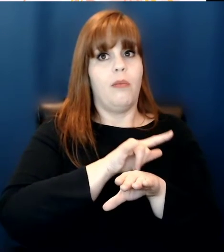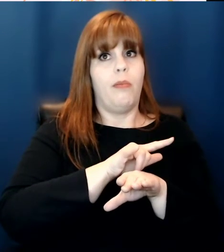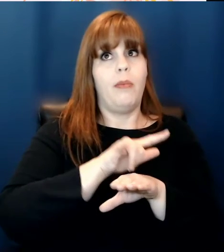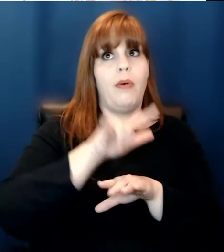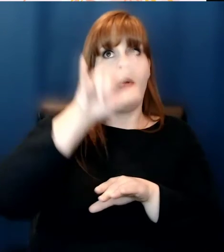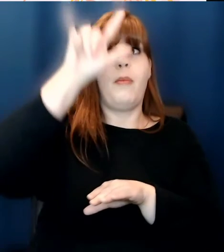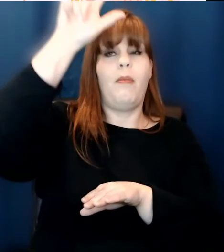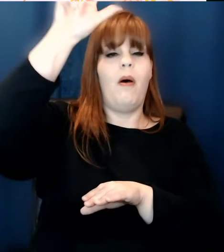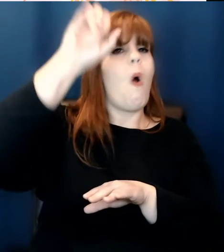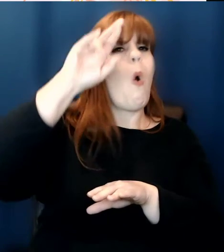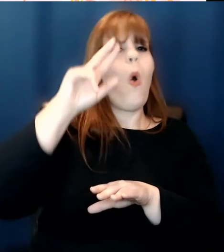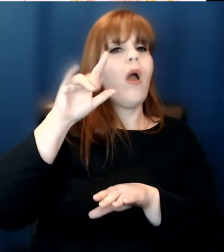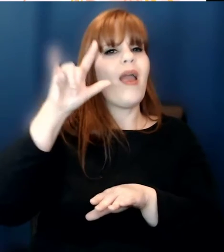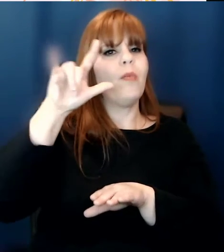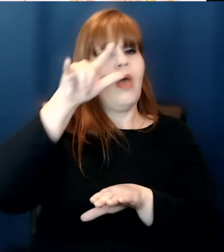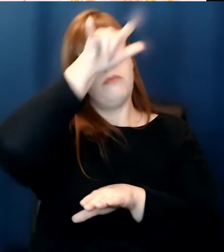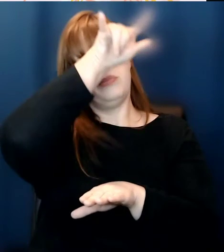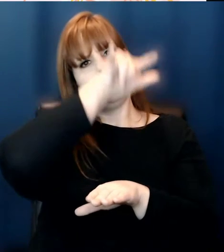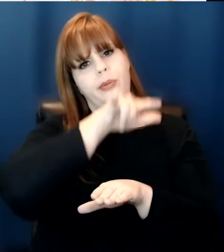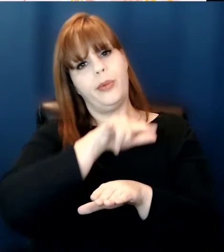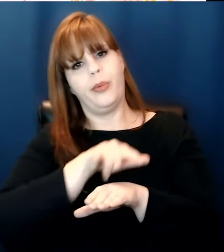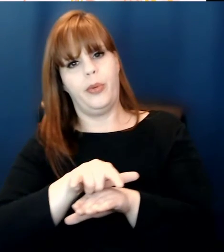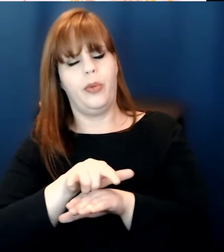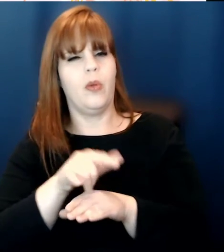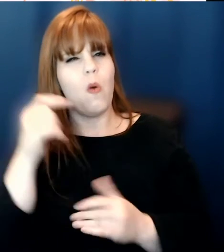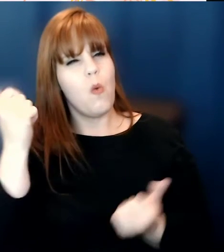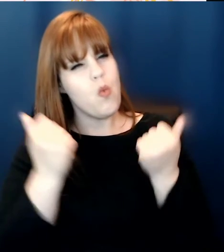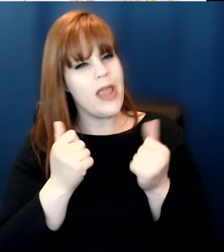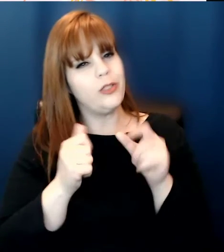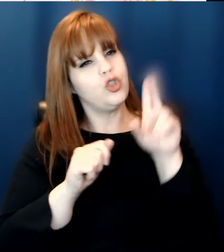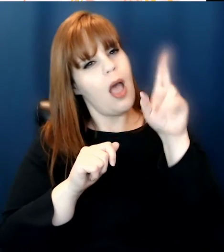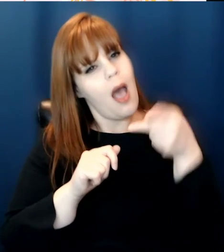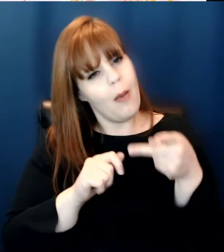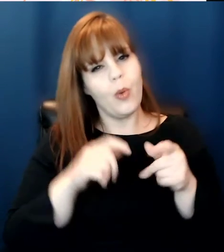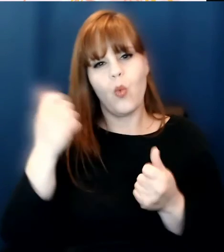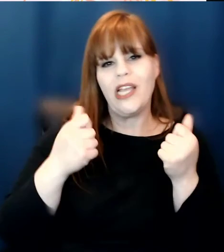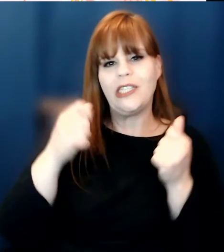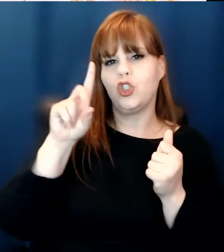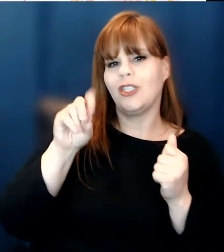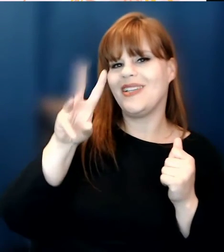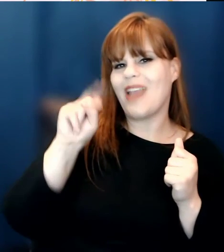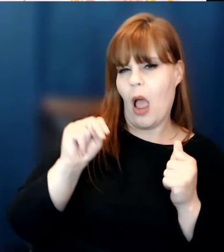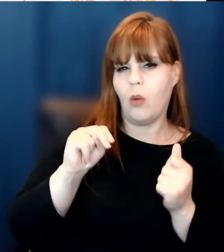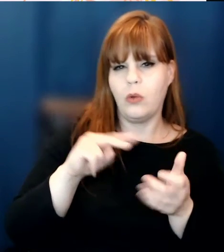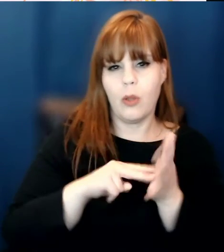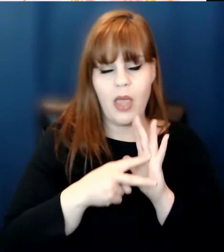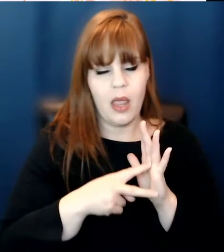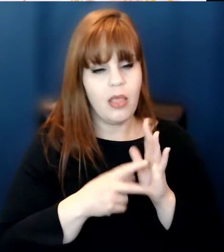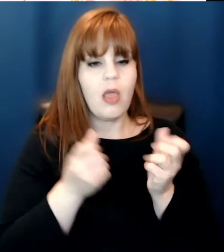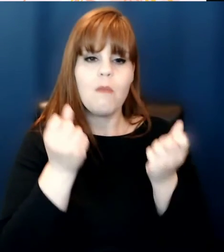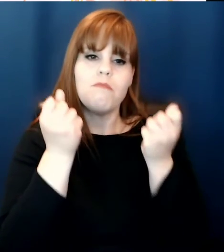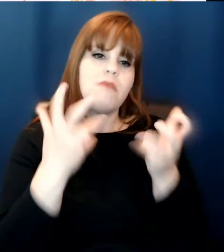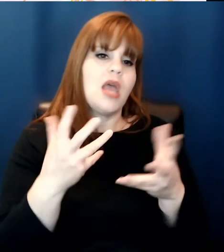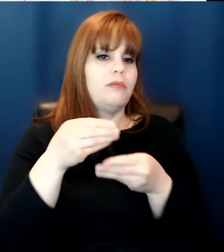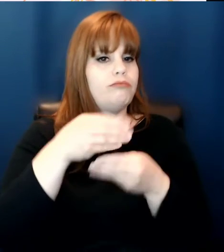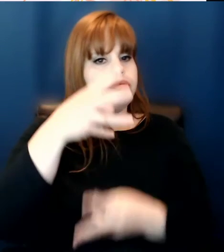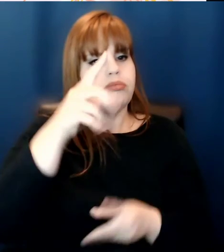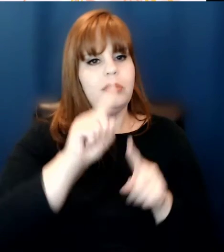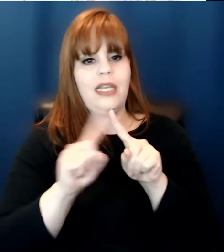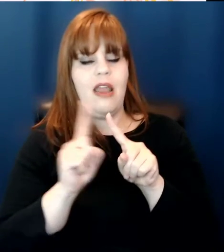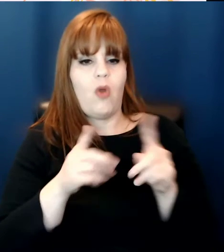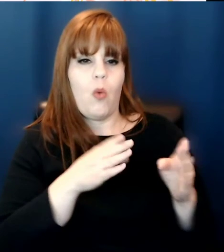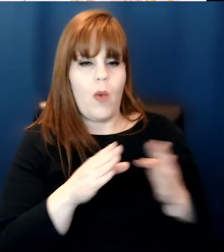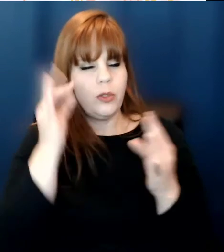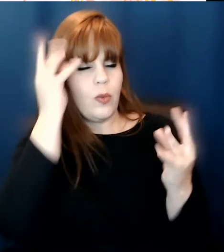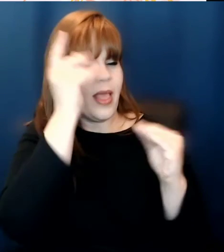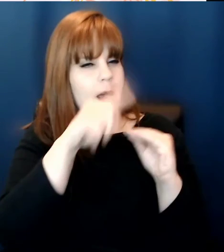versus descending in an airplane. So there's lots of other ways to interpret it, and I think it's really interesting to